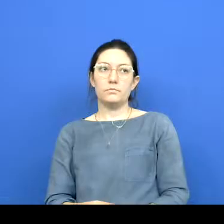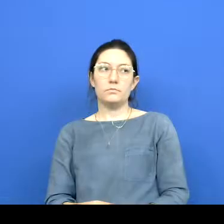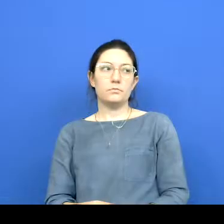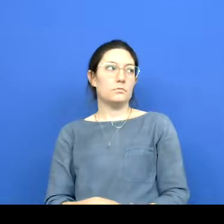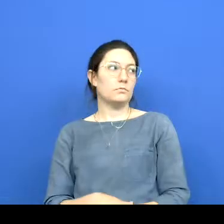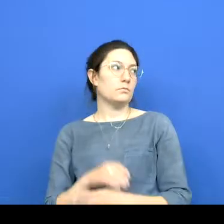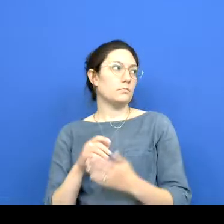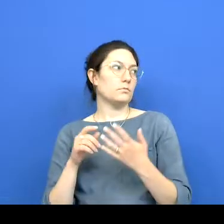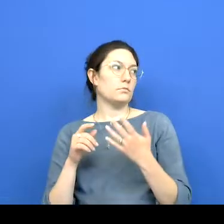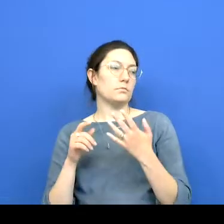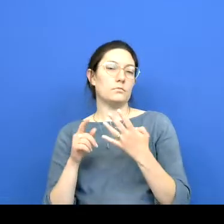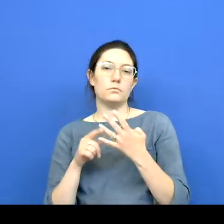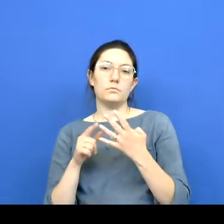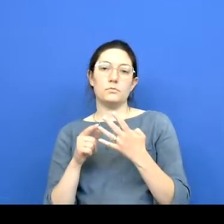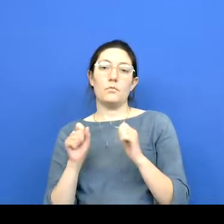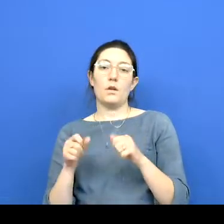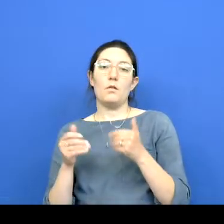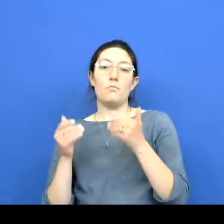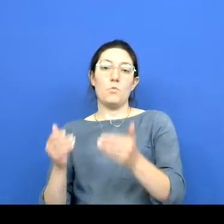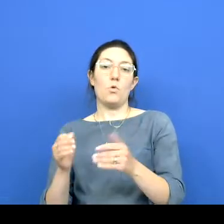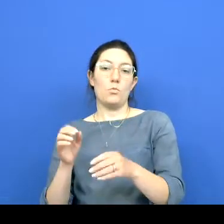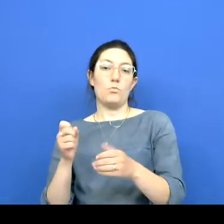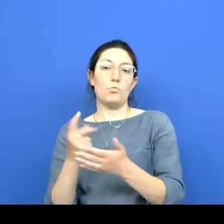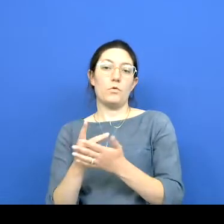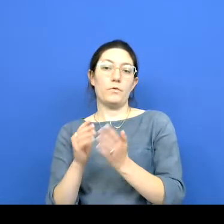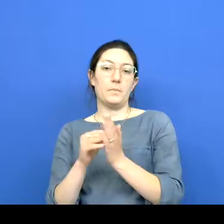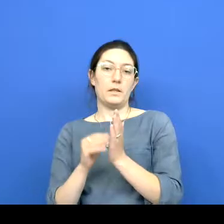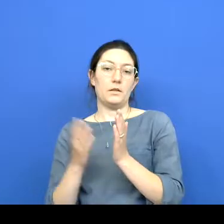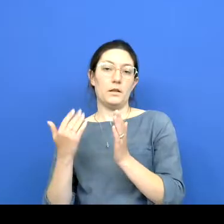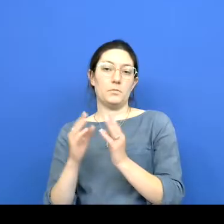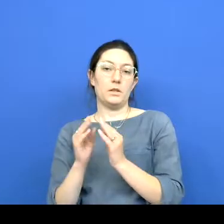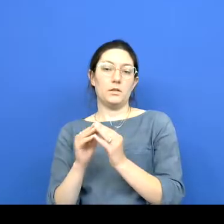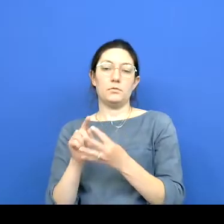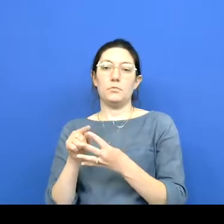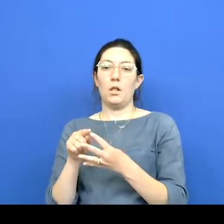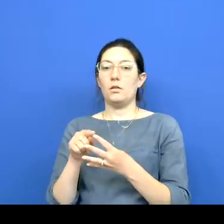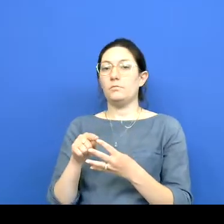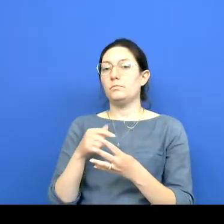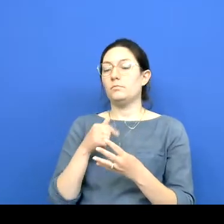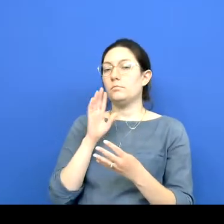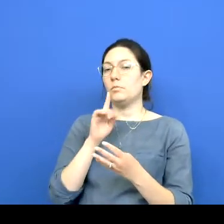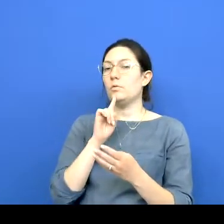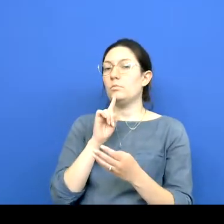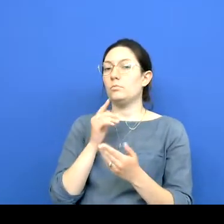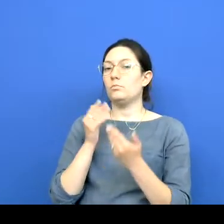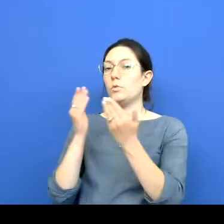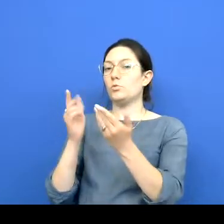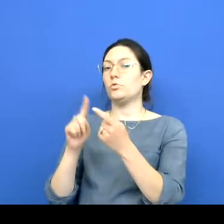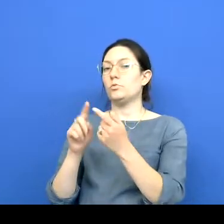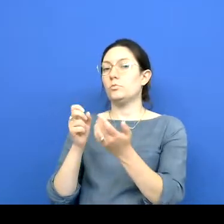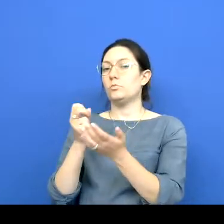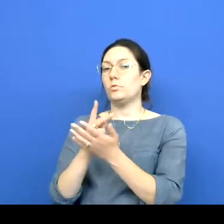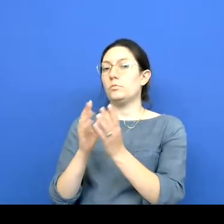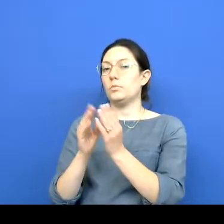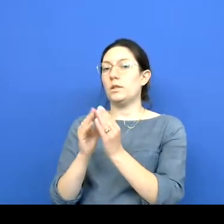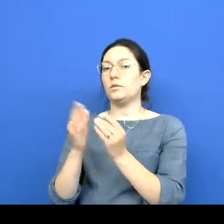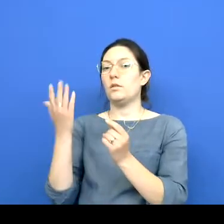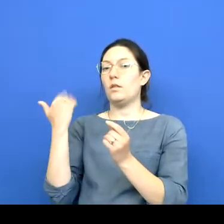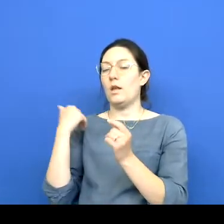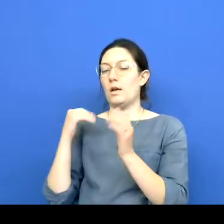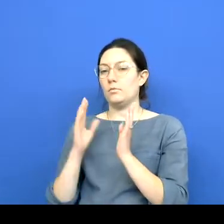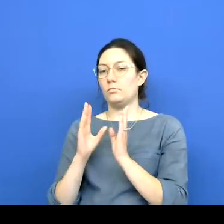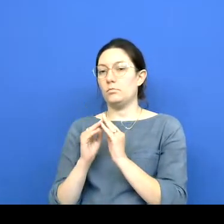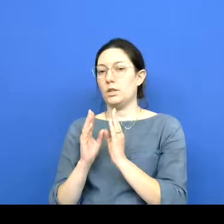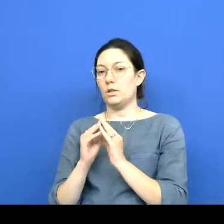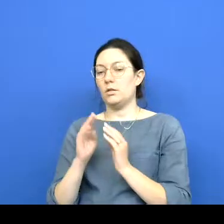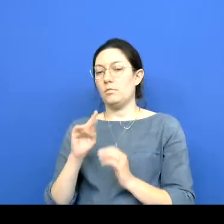Can I get a motion to approve the minutes? Mr. Supervisor and fellow board members, I make a motion to approve the minutes of the preceding town board